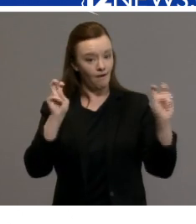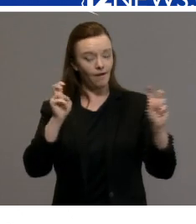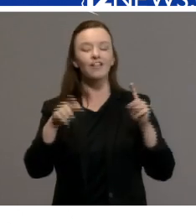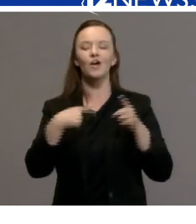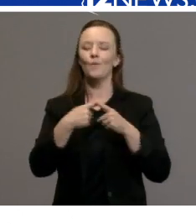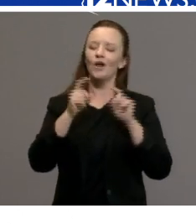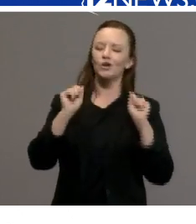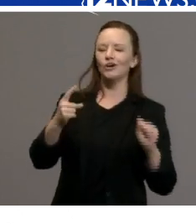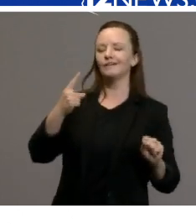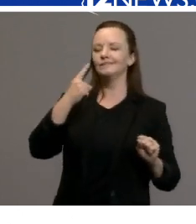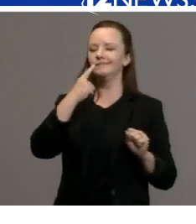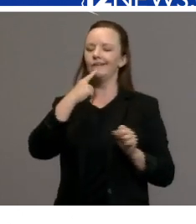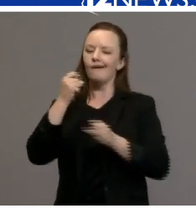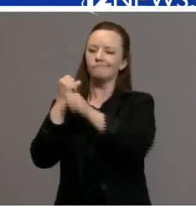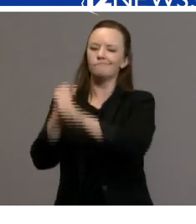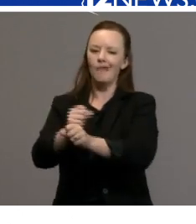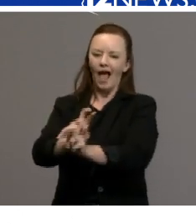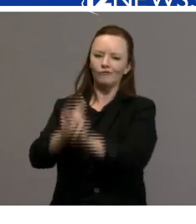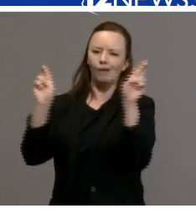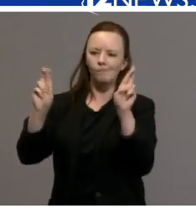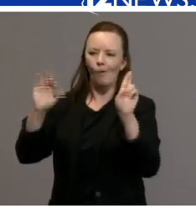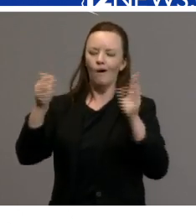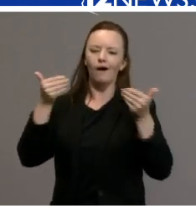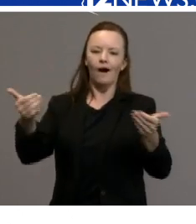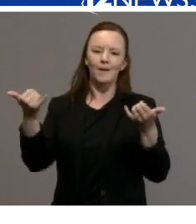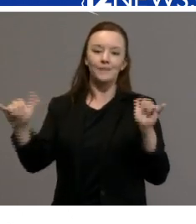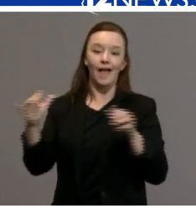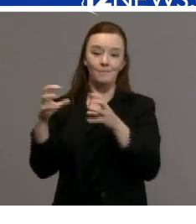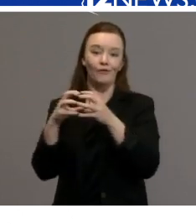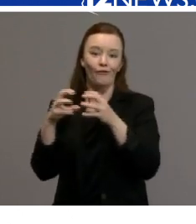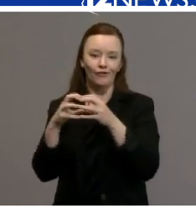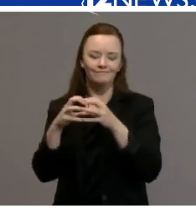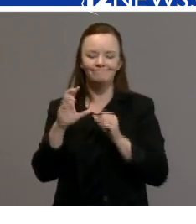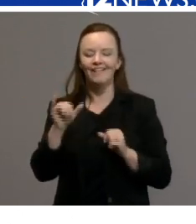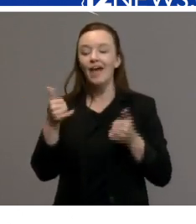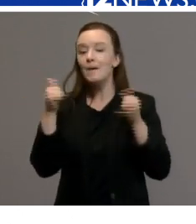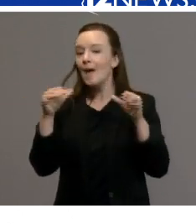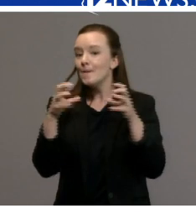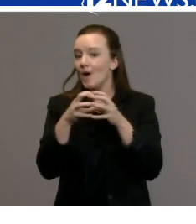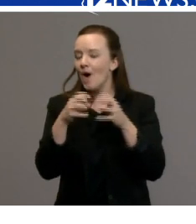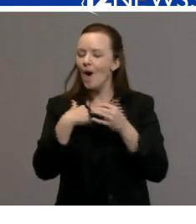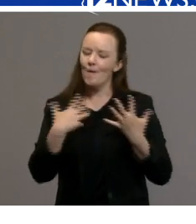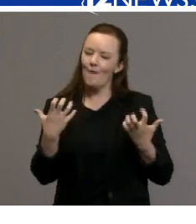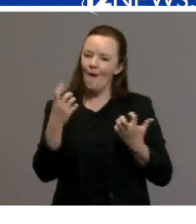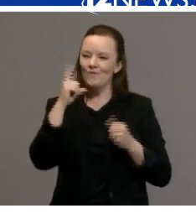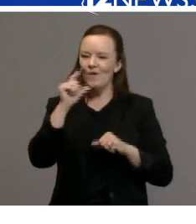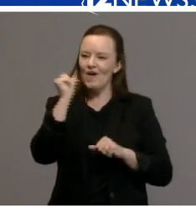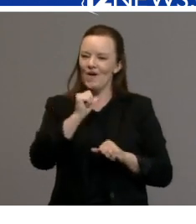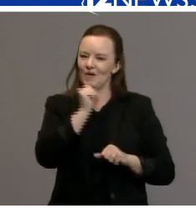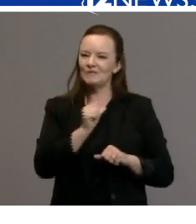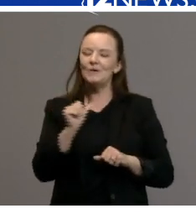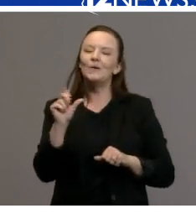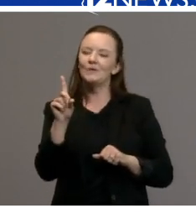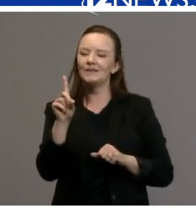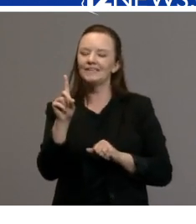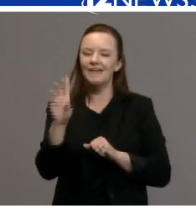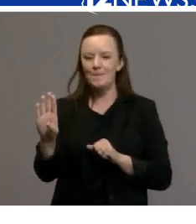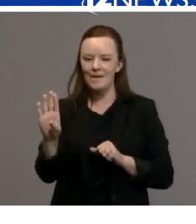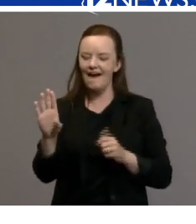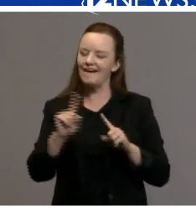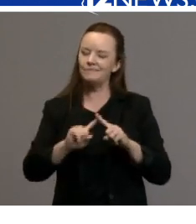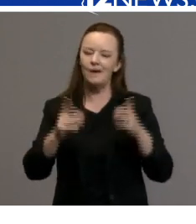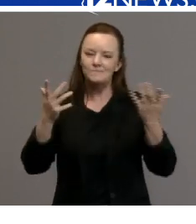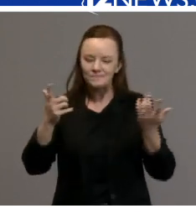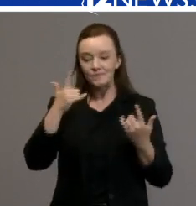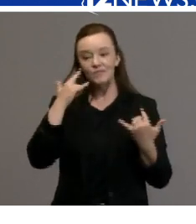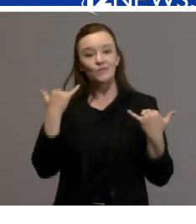up. I was hoping that play ball was for the Arizona Diamondbacks, but in the meantime, it can be